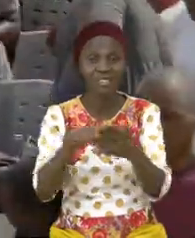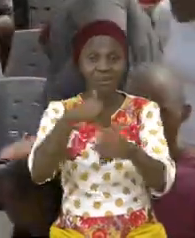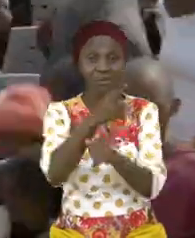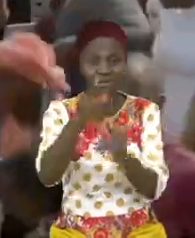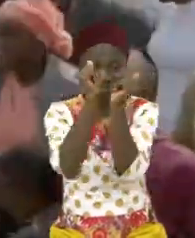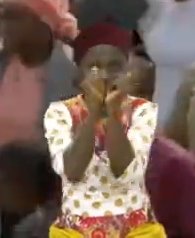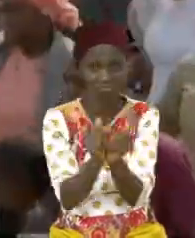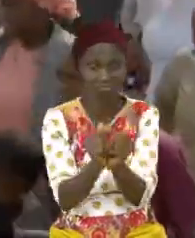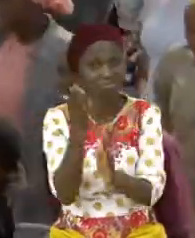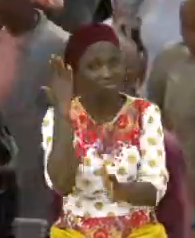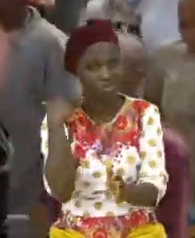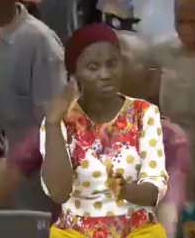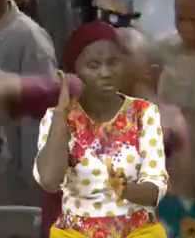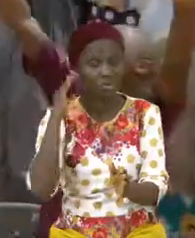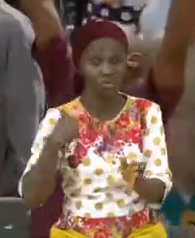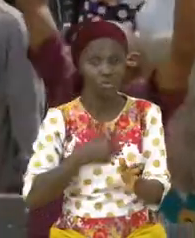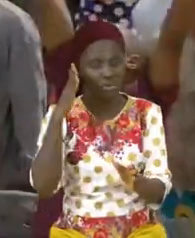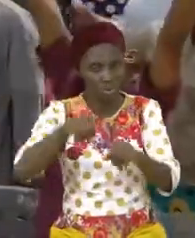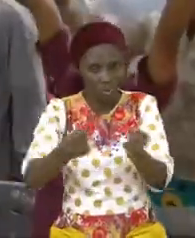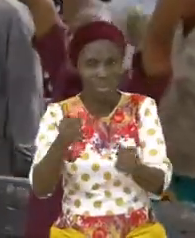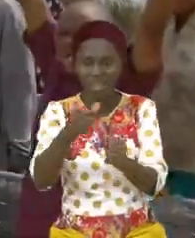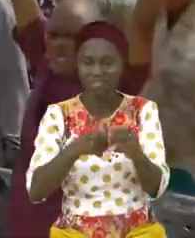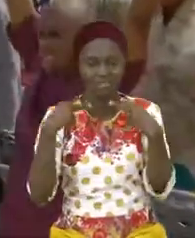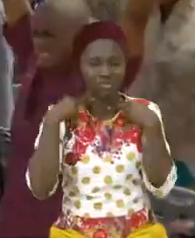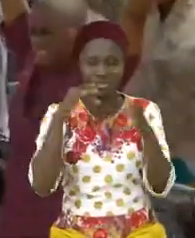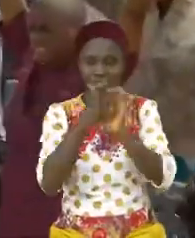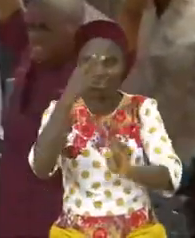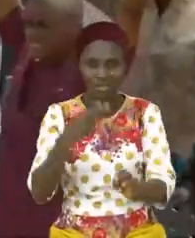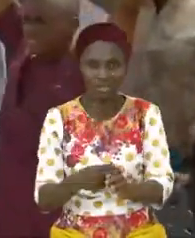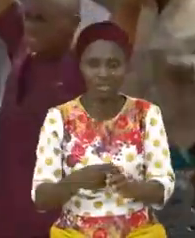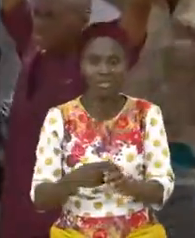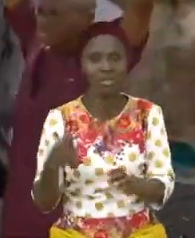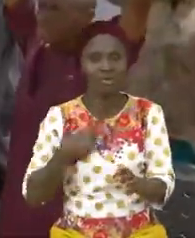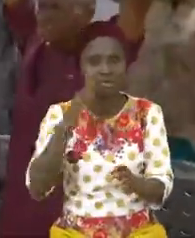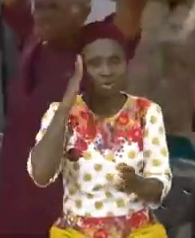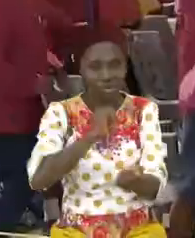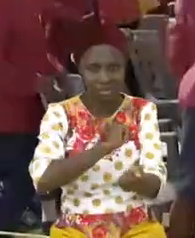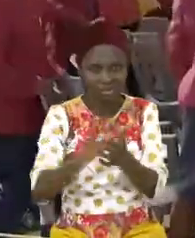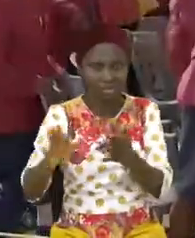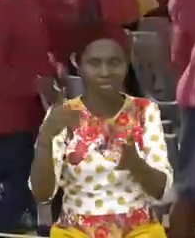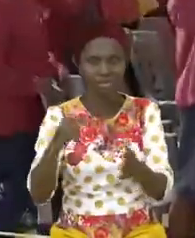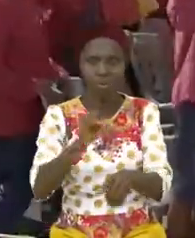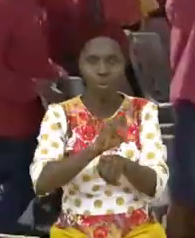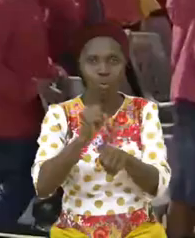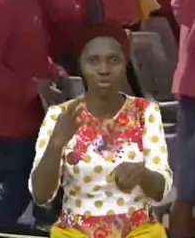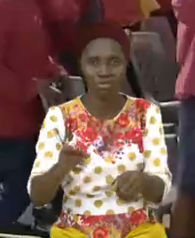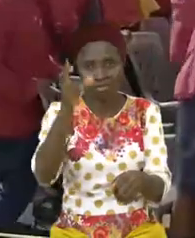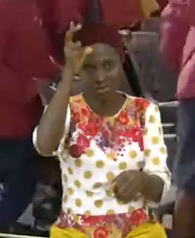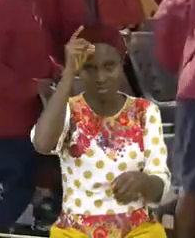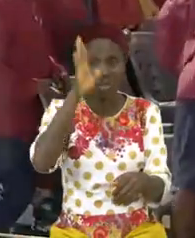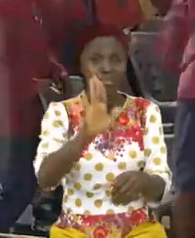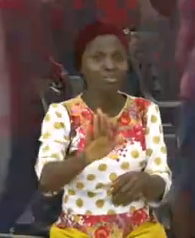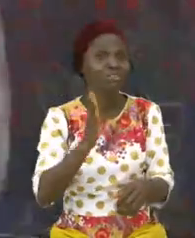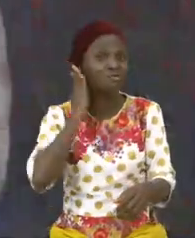down, we're breaking every yoke. We're destroying the works of the devil. Your